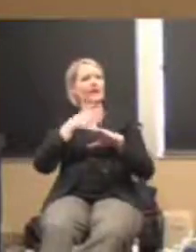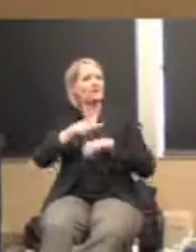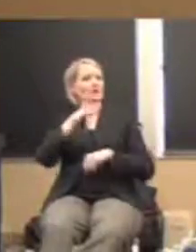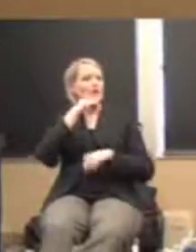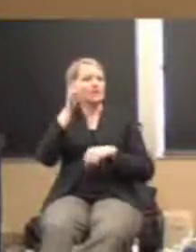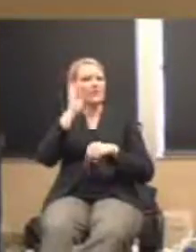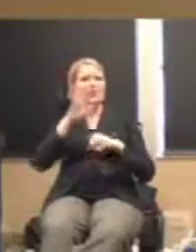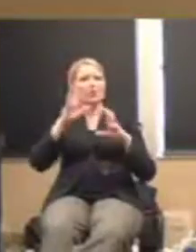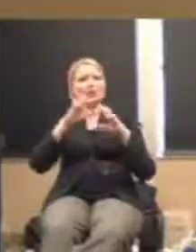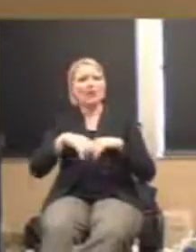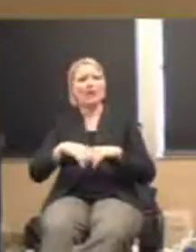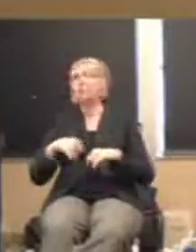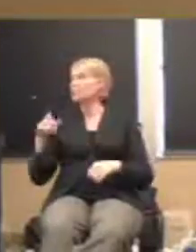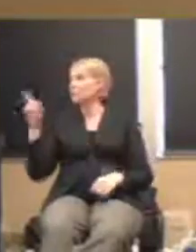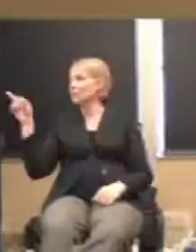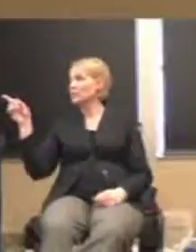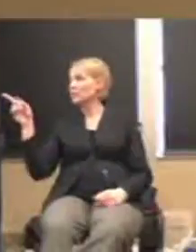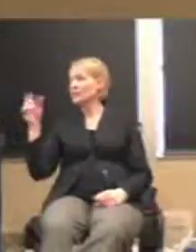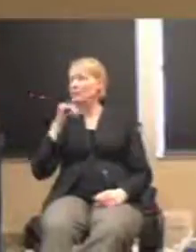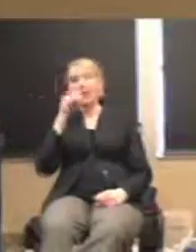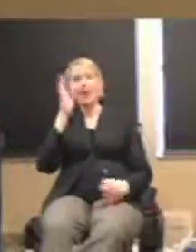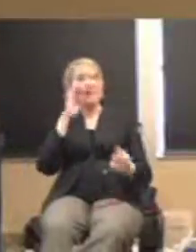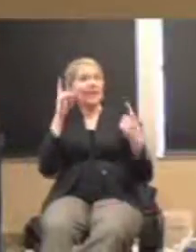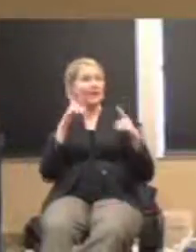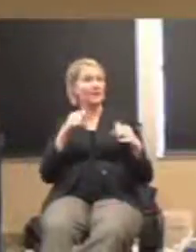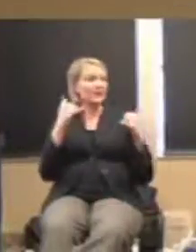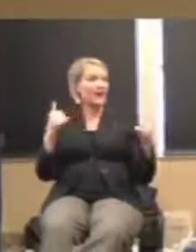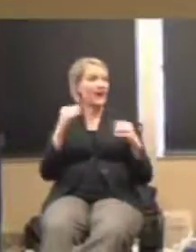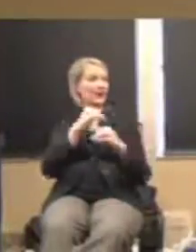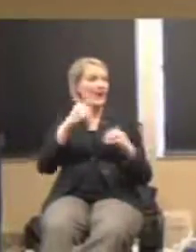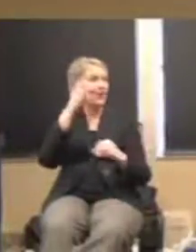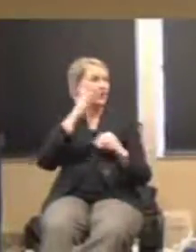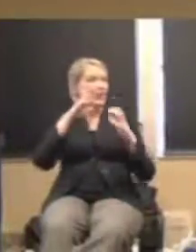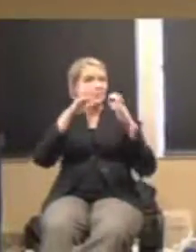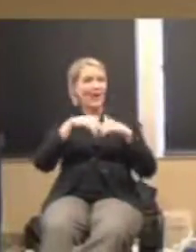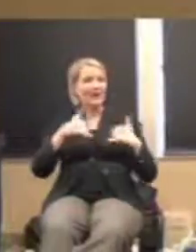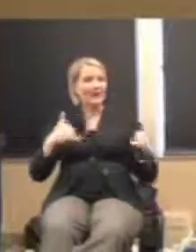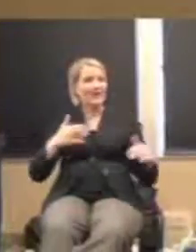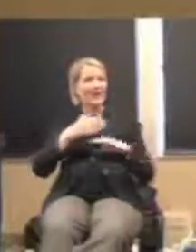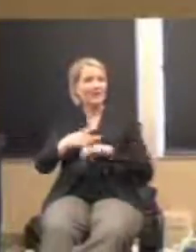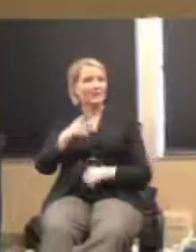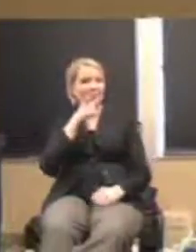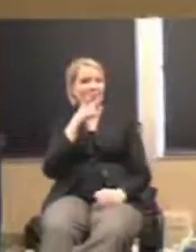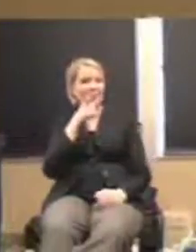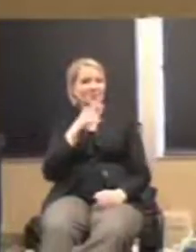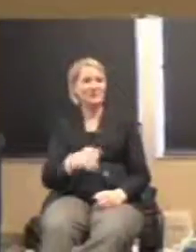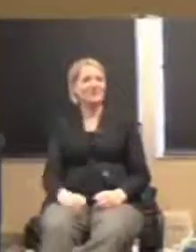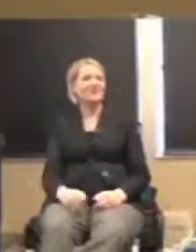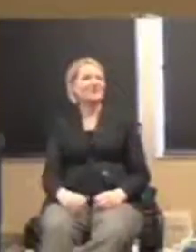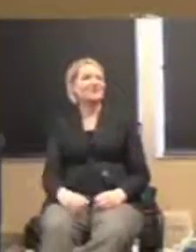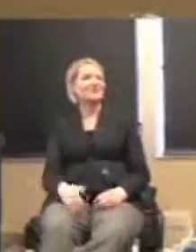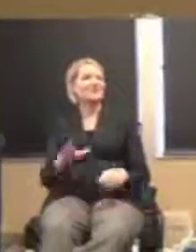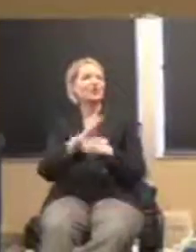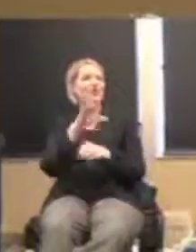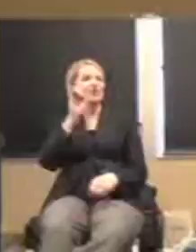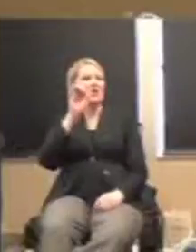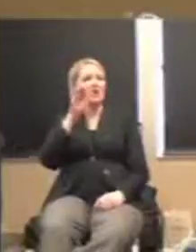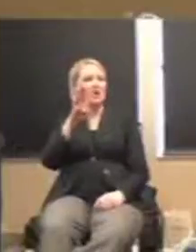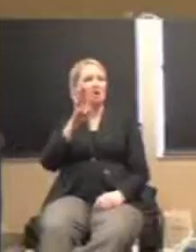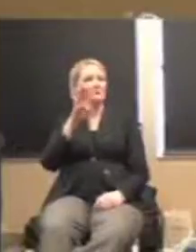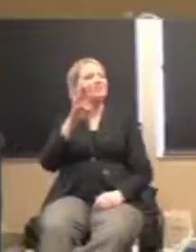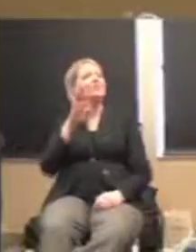Okay. Not that anybody's going to do that today. Nobody's going to crash after the carb fill that we got. So with him, I make